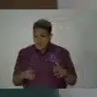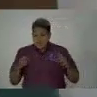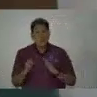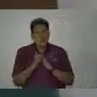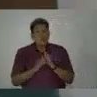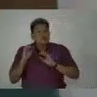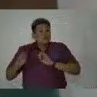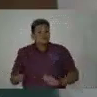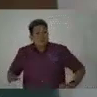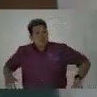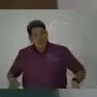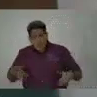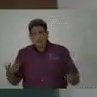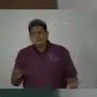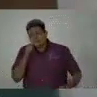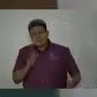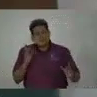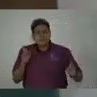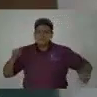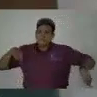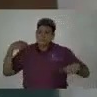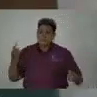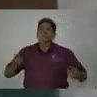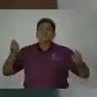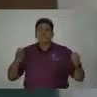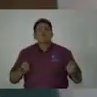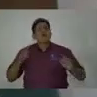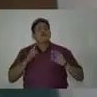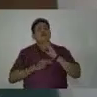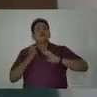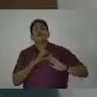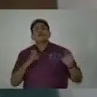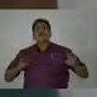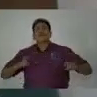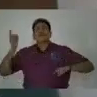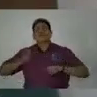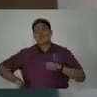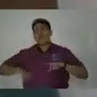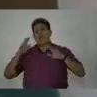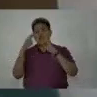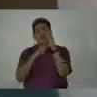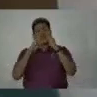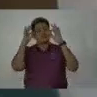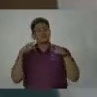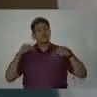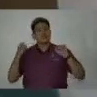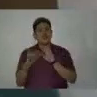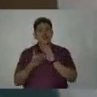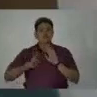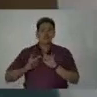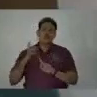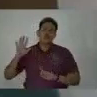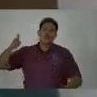agency. Madam Speaker, significantly, the Integrity Commission could not get a ruling against me from their